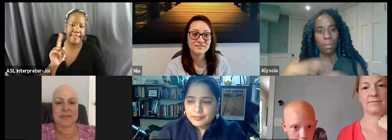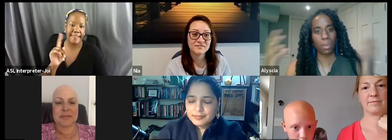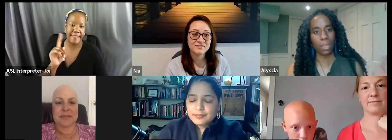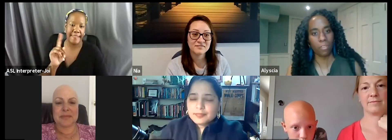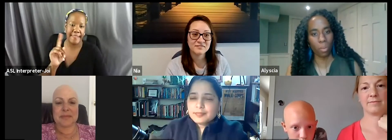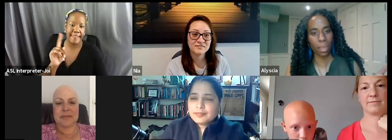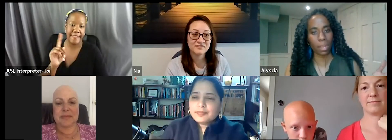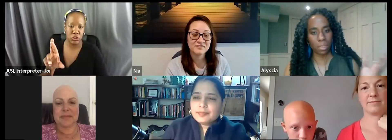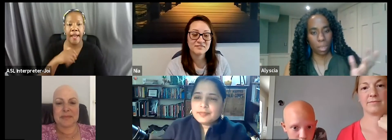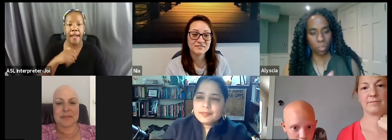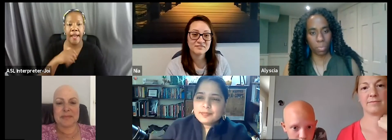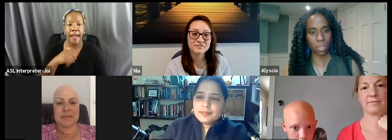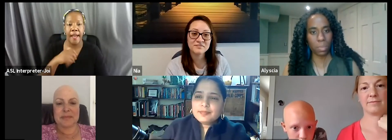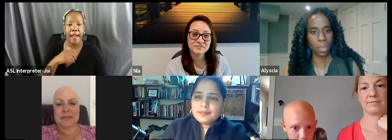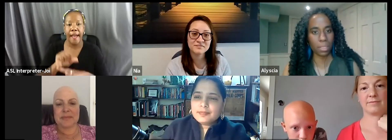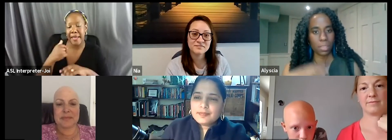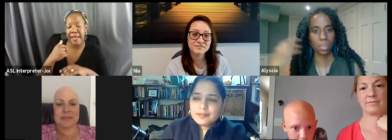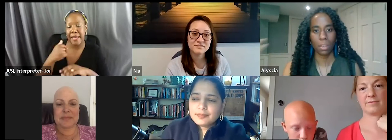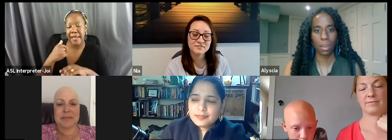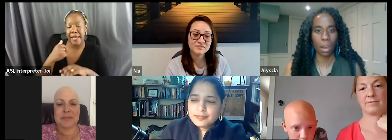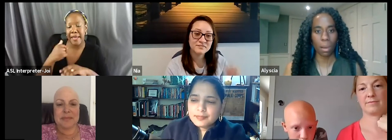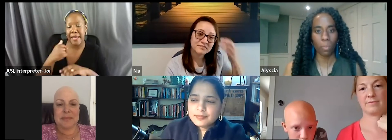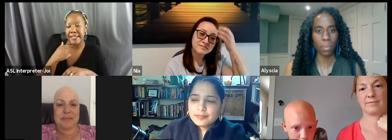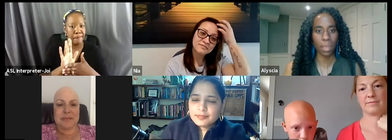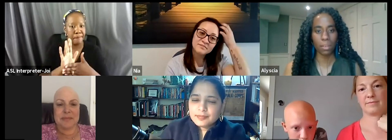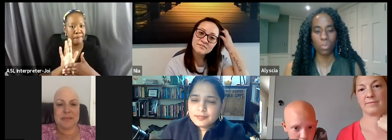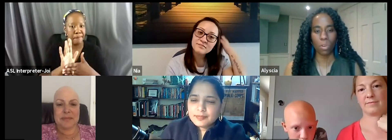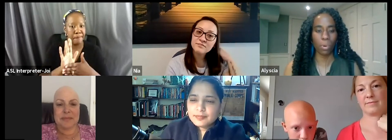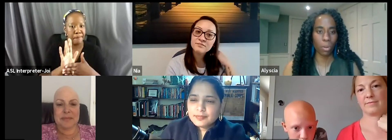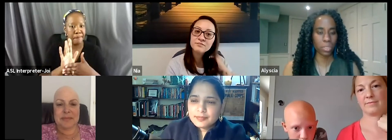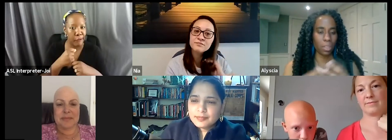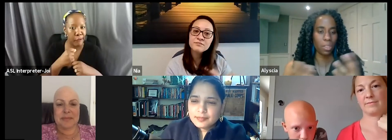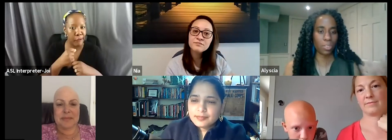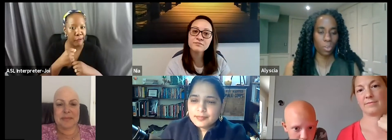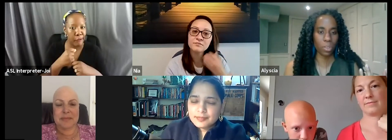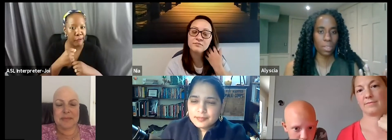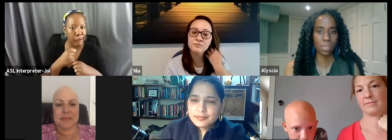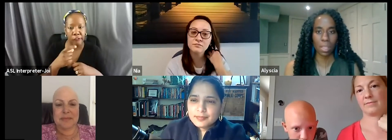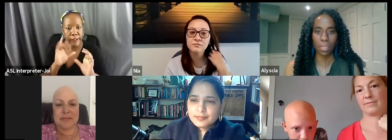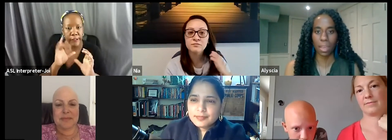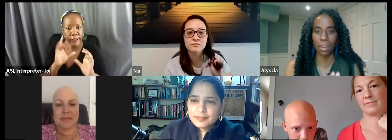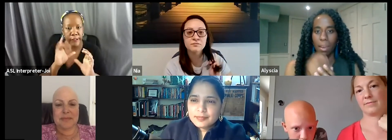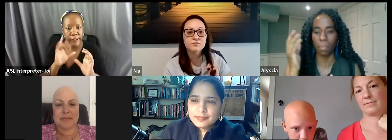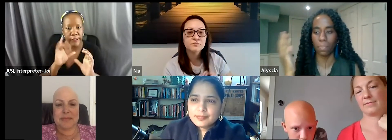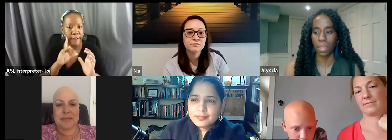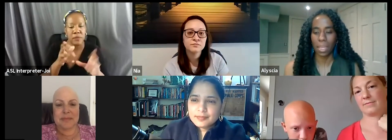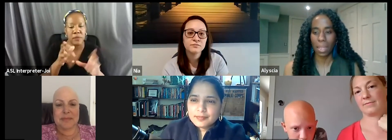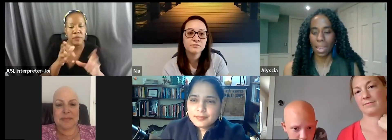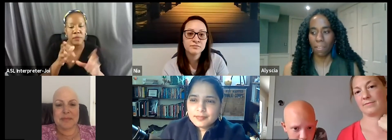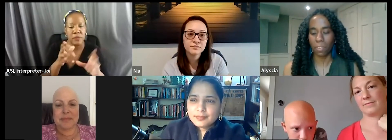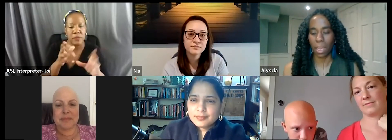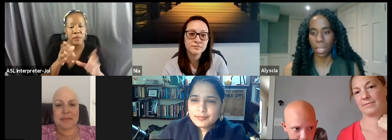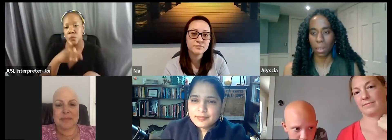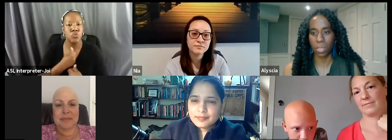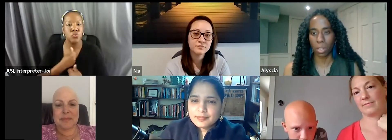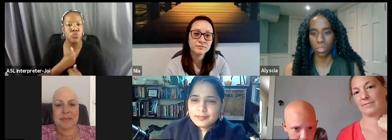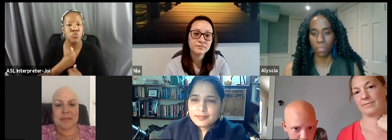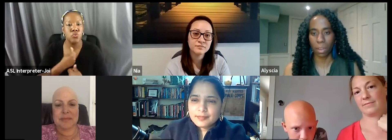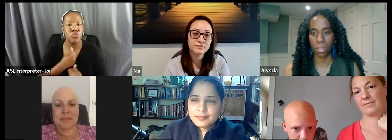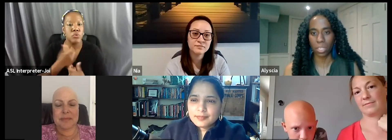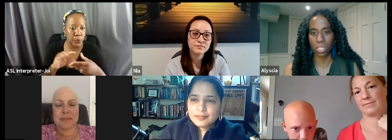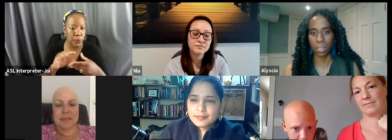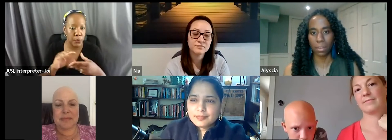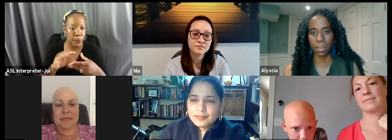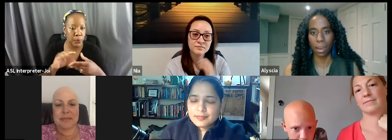like here, filmmakers looking for participants, women who have all to tell their stories. And then National Alopecia